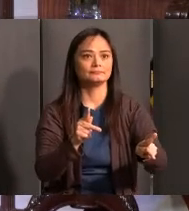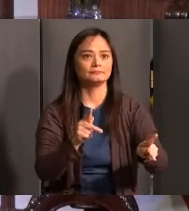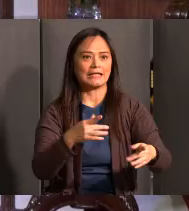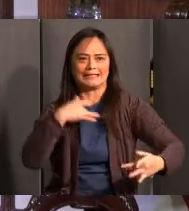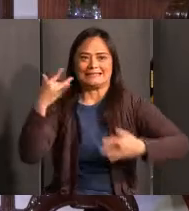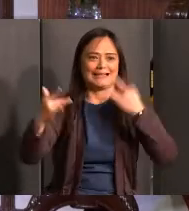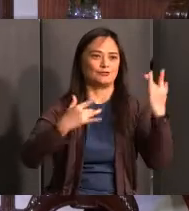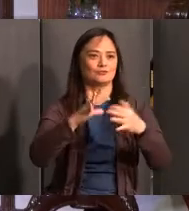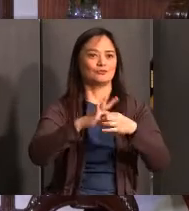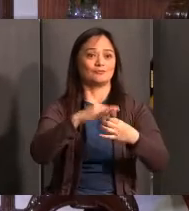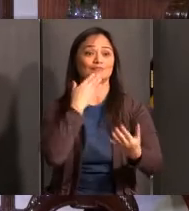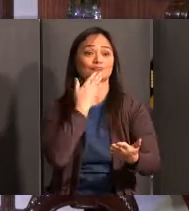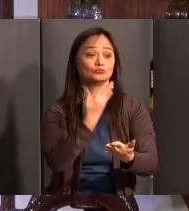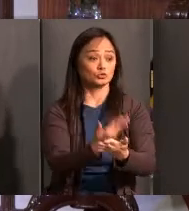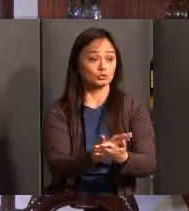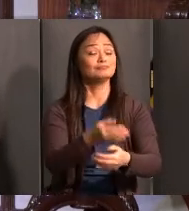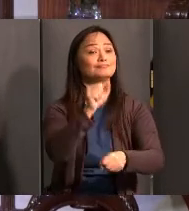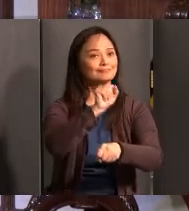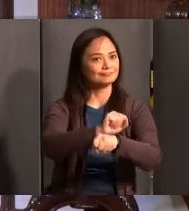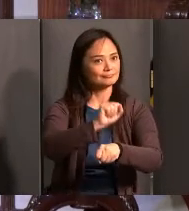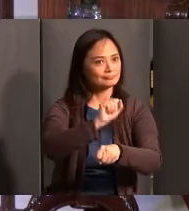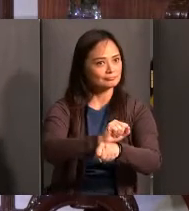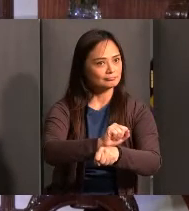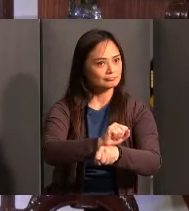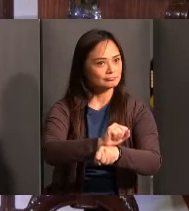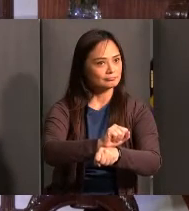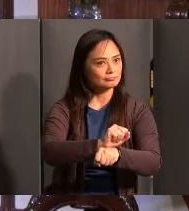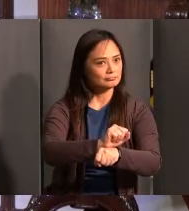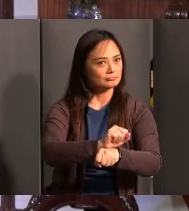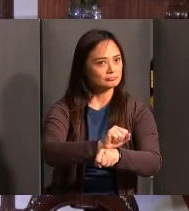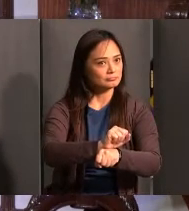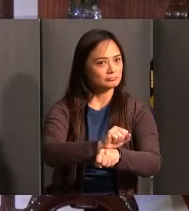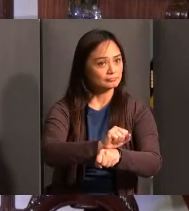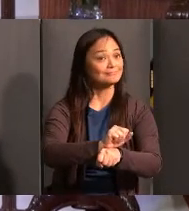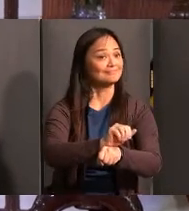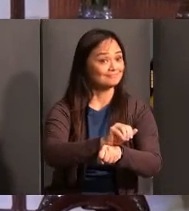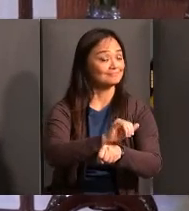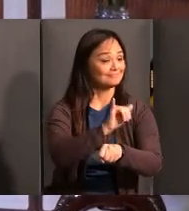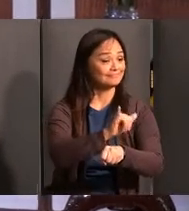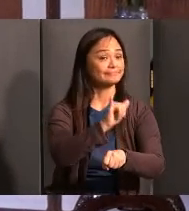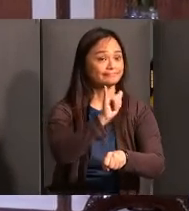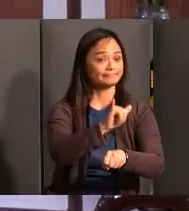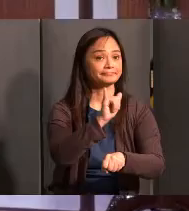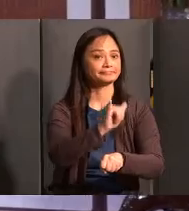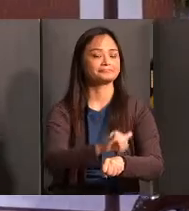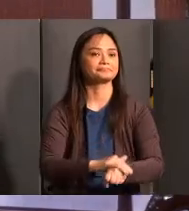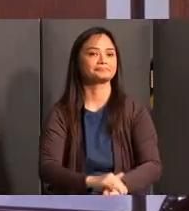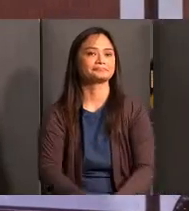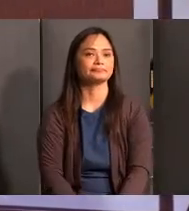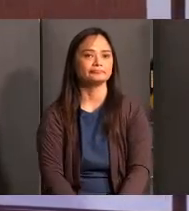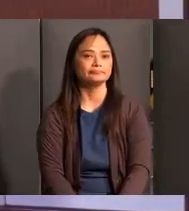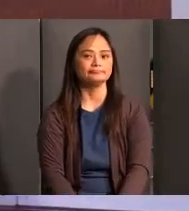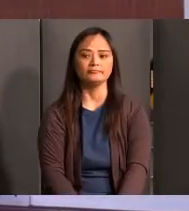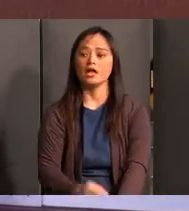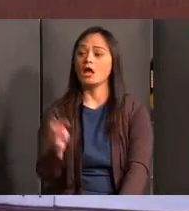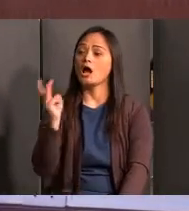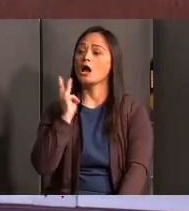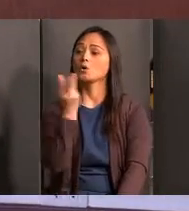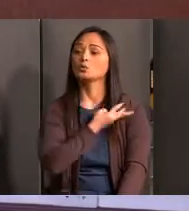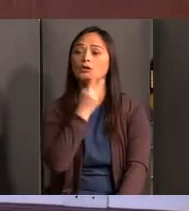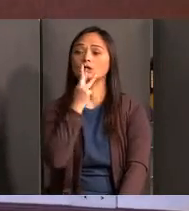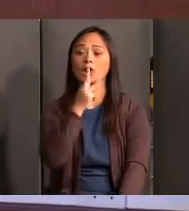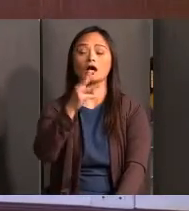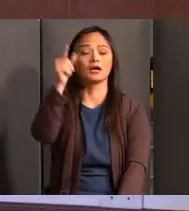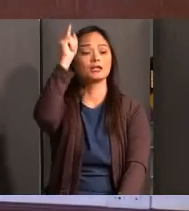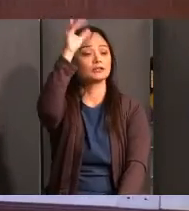zealous of good works. Now, I'd like to dwell on this sapagkat, you know, we are His ecclesia.